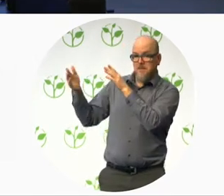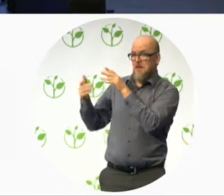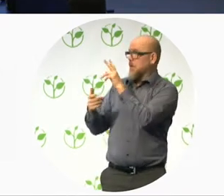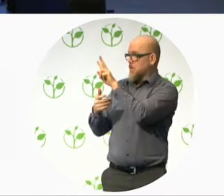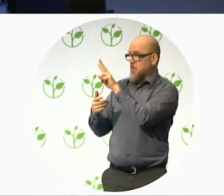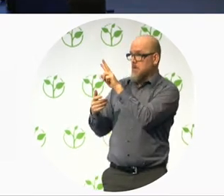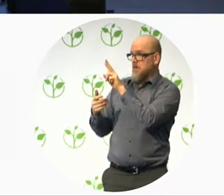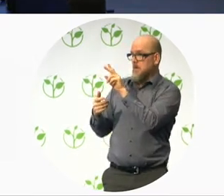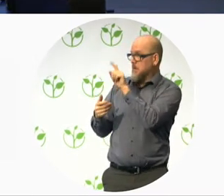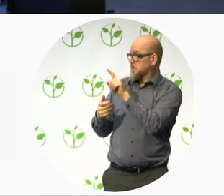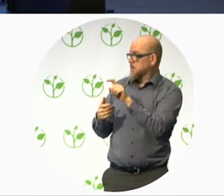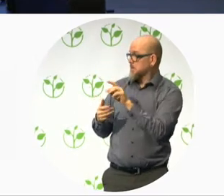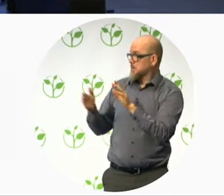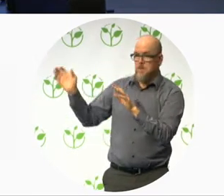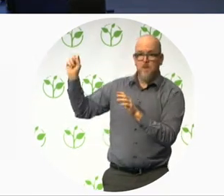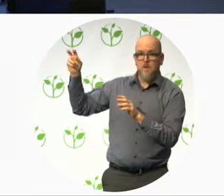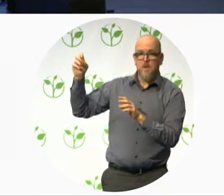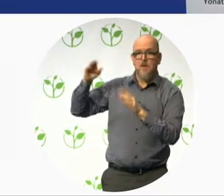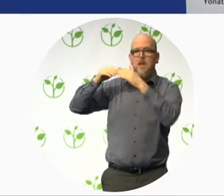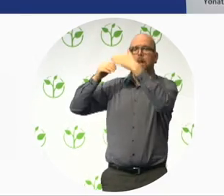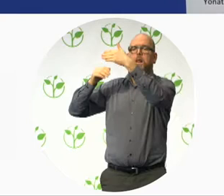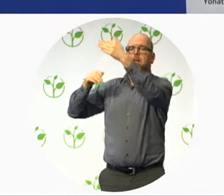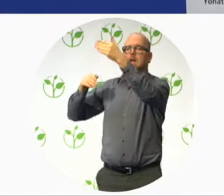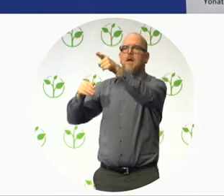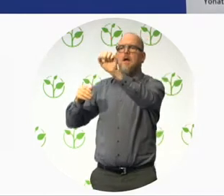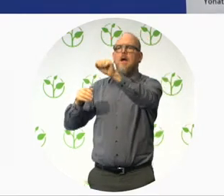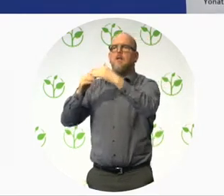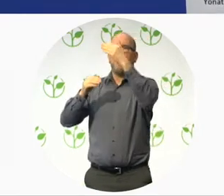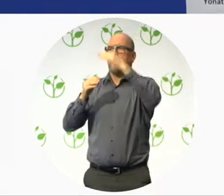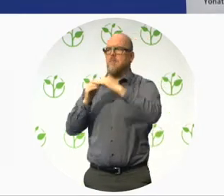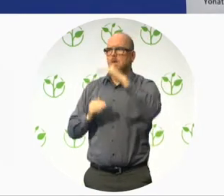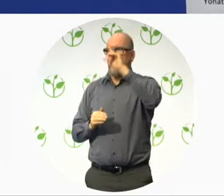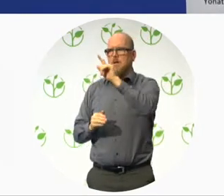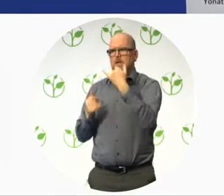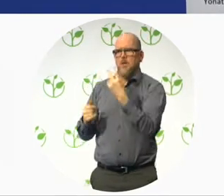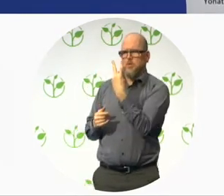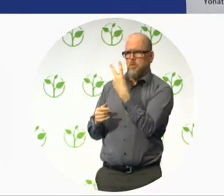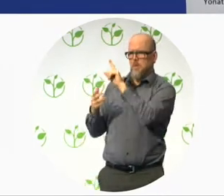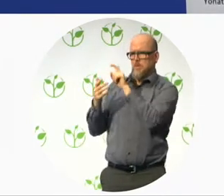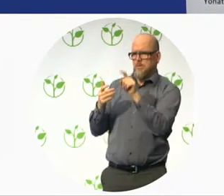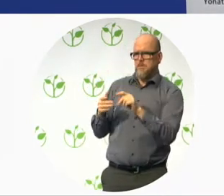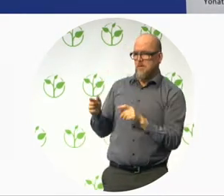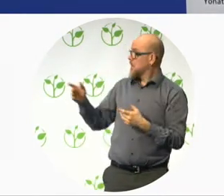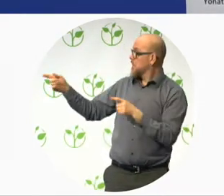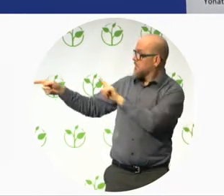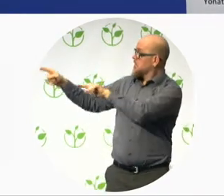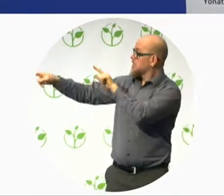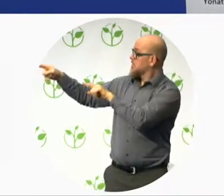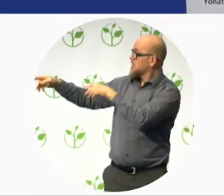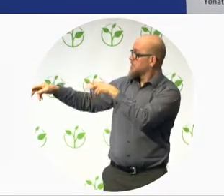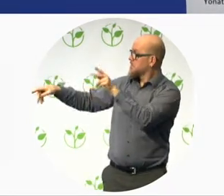asked more. Okay, thank you very much. Anybody else? Joanna, I'm happy to respond to that. Should I respond